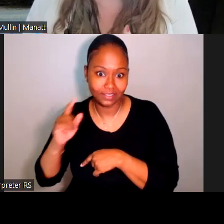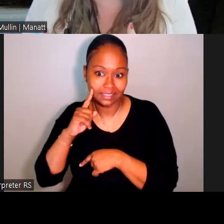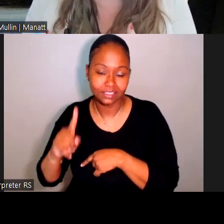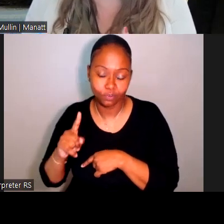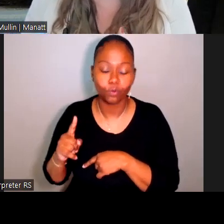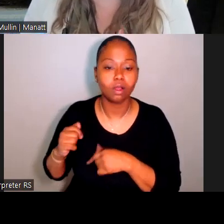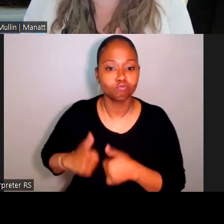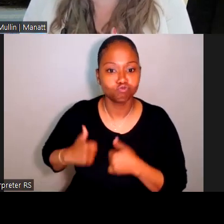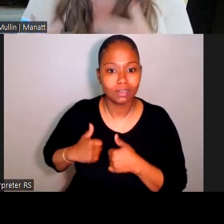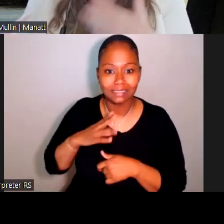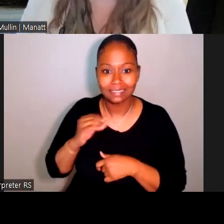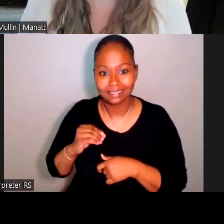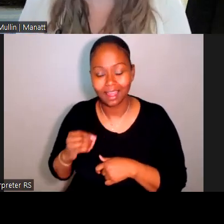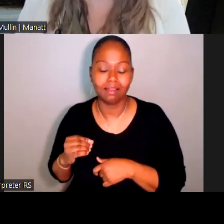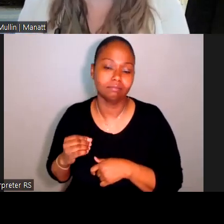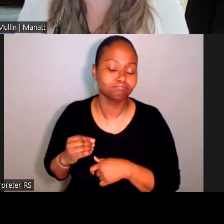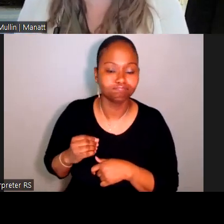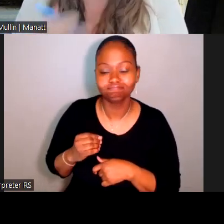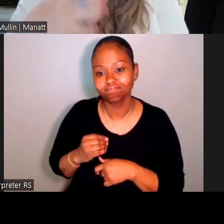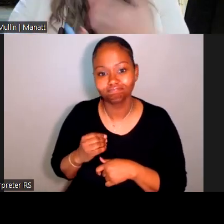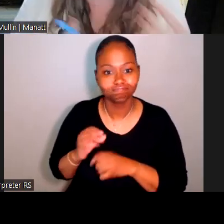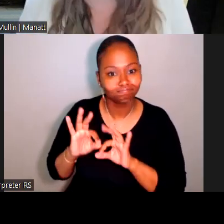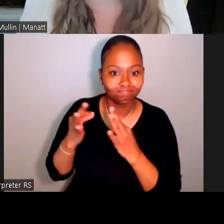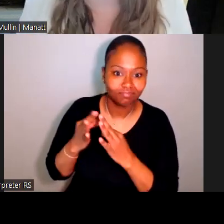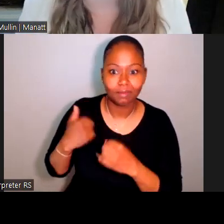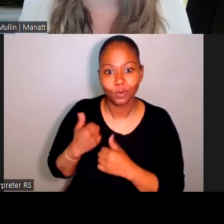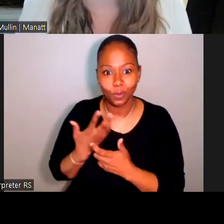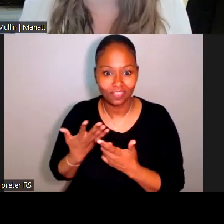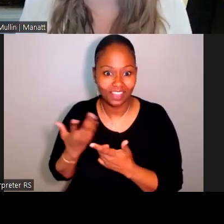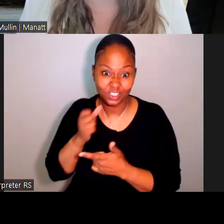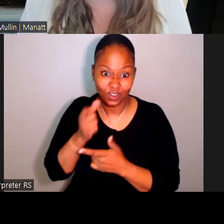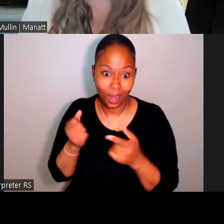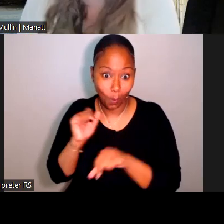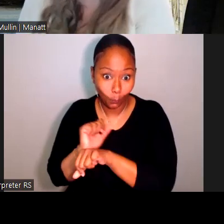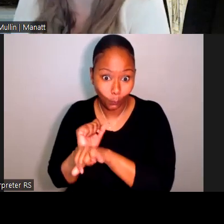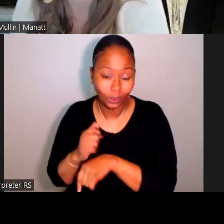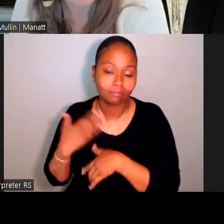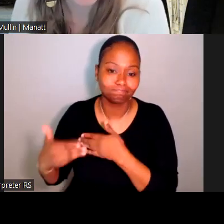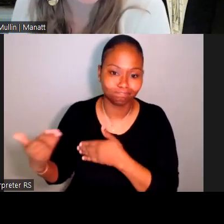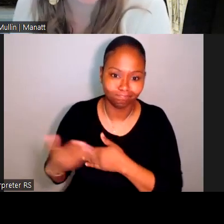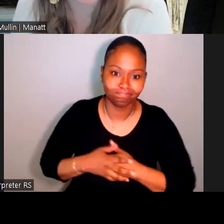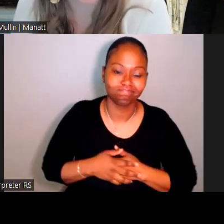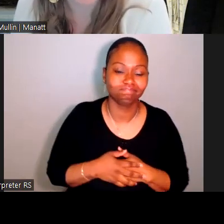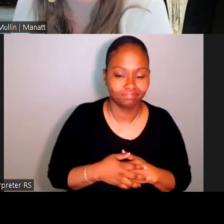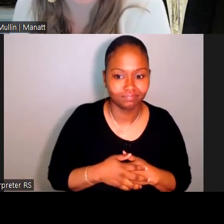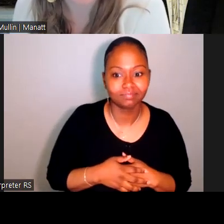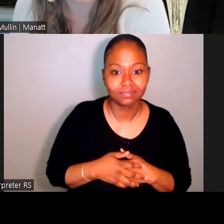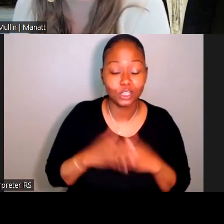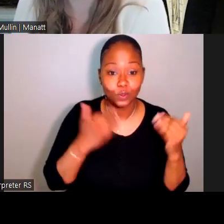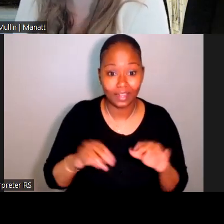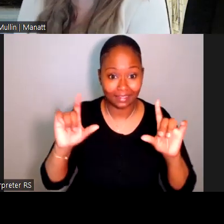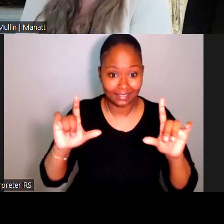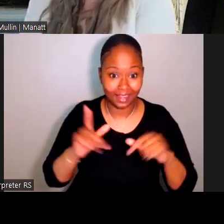ones when things might not be working the way that the framework is recommending that they need to work. So if we go to the next